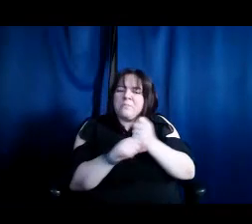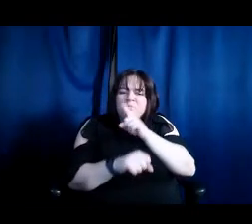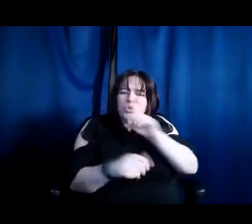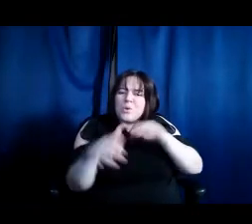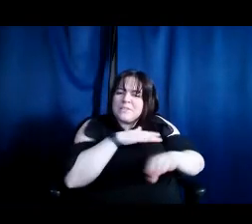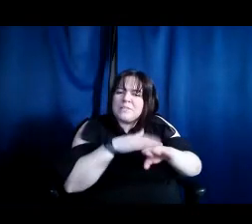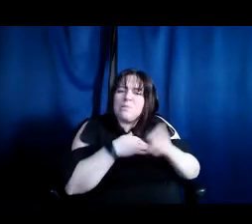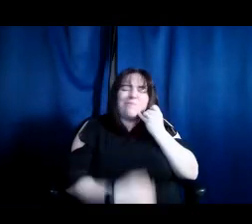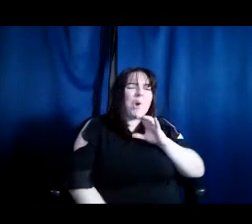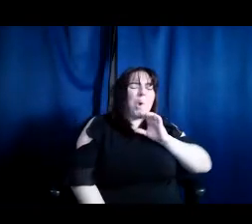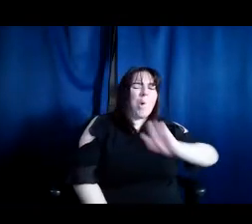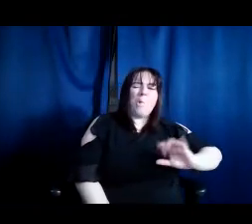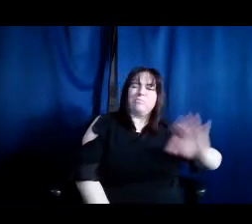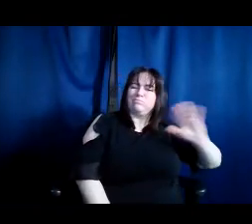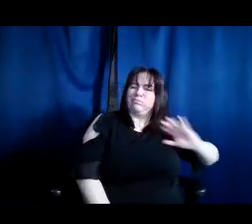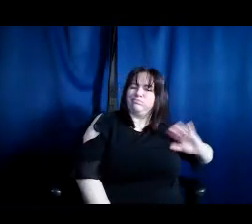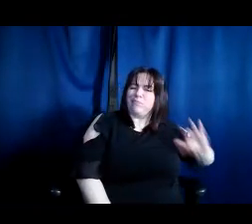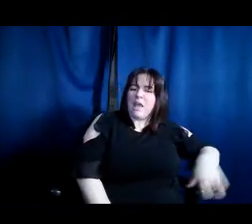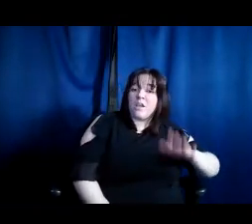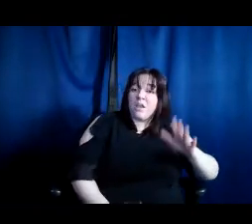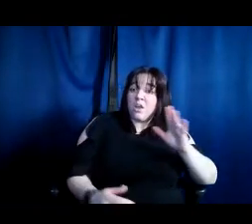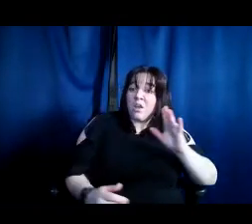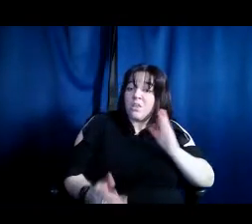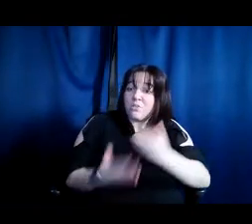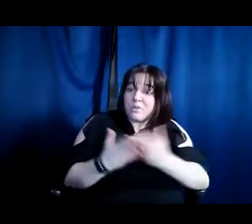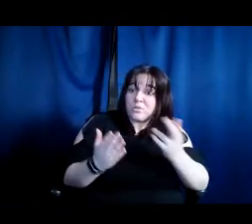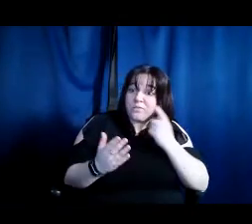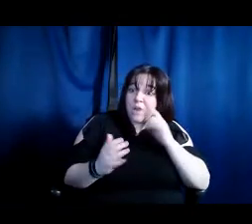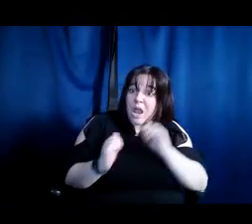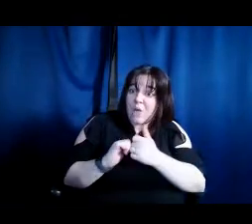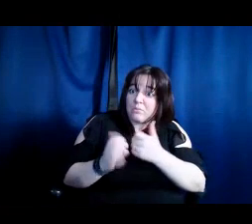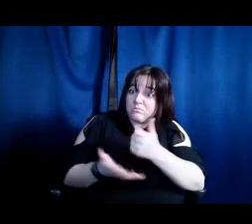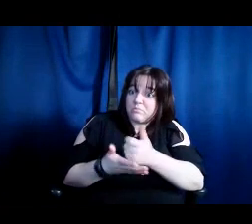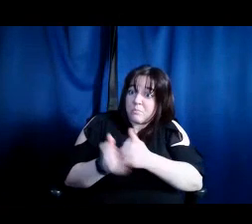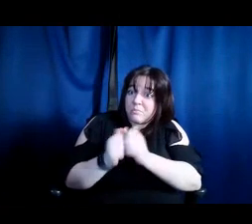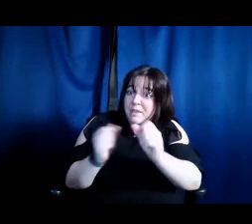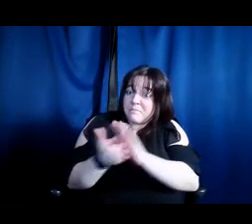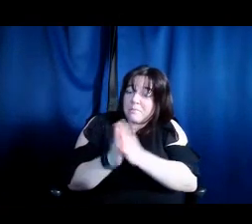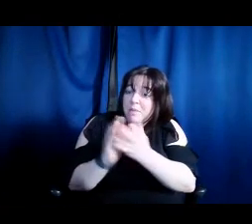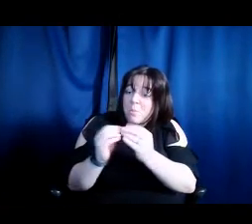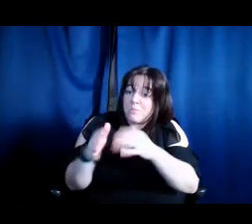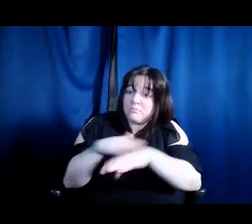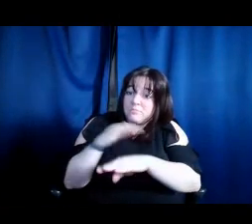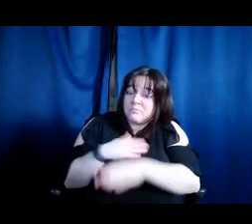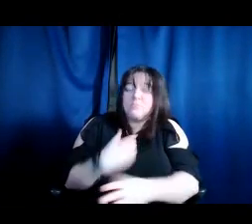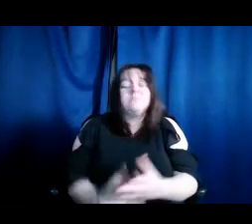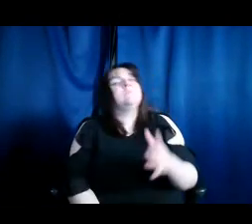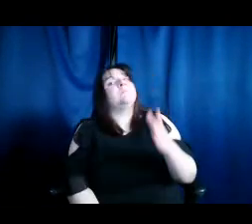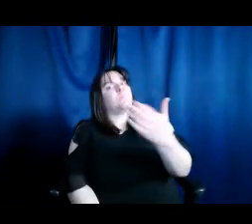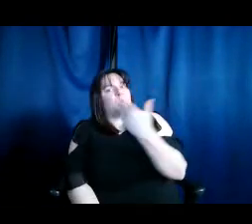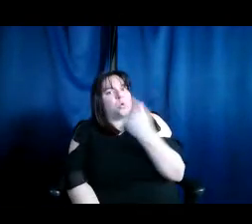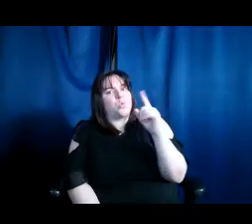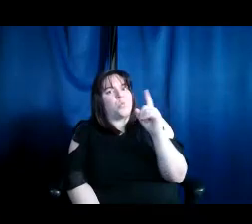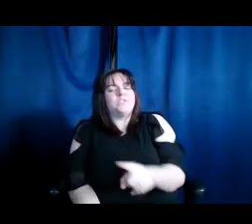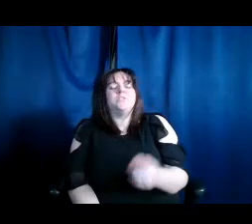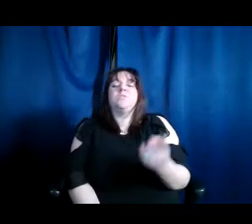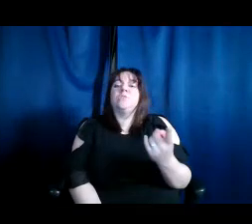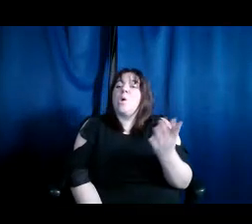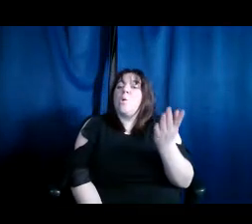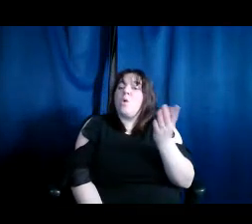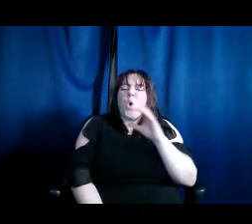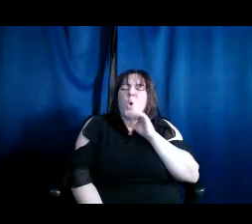find issues? Thank you, Alanna. Another great question. Now, for older PDFs, Adobe